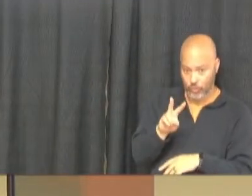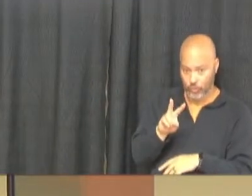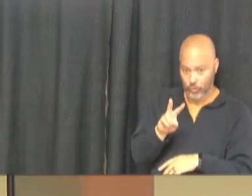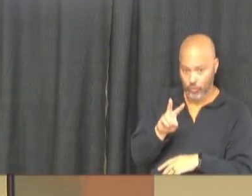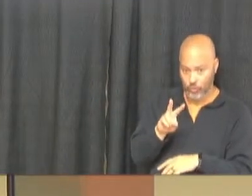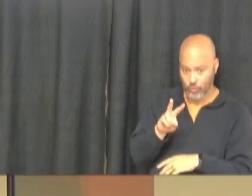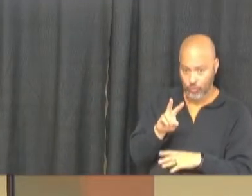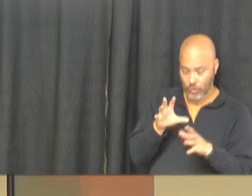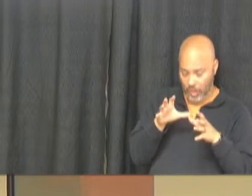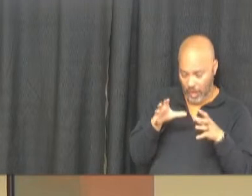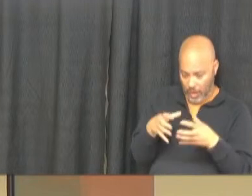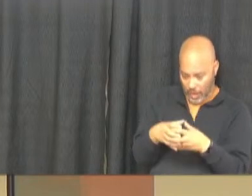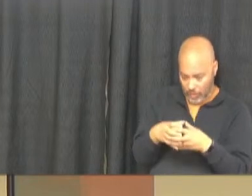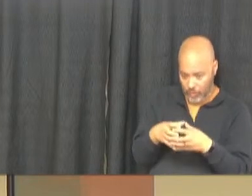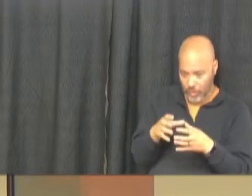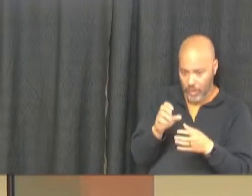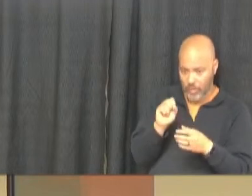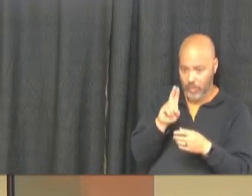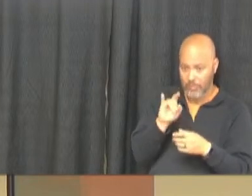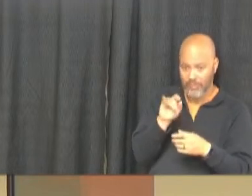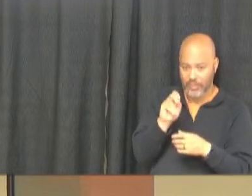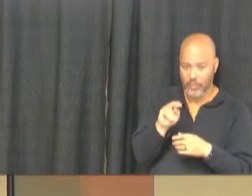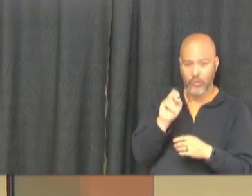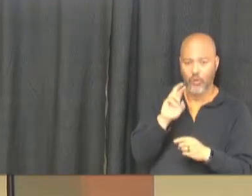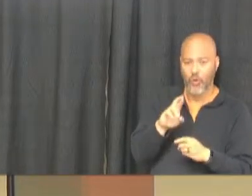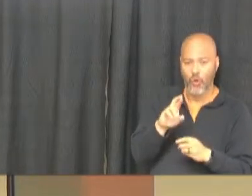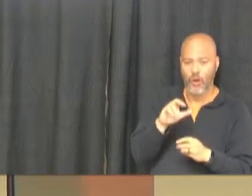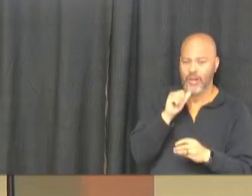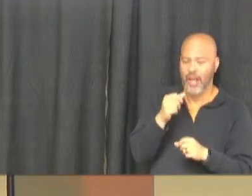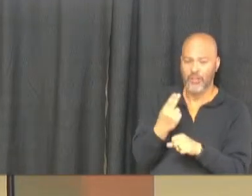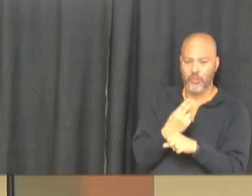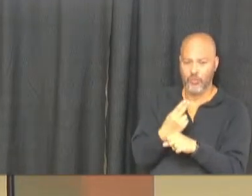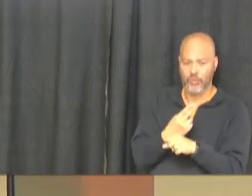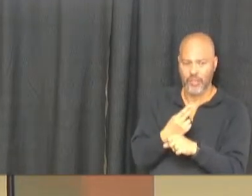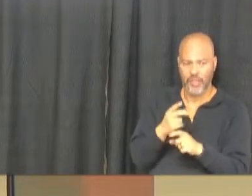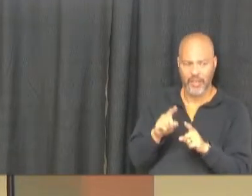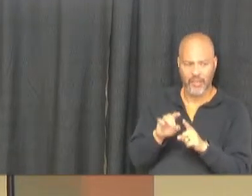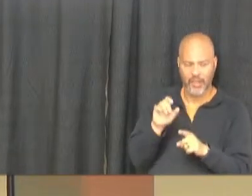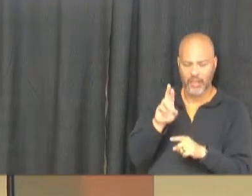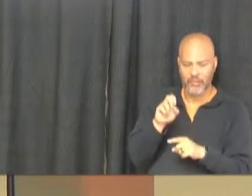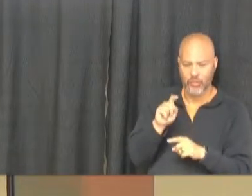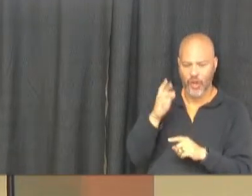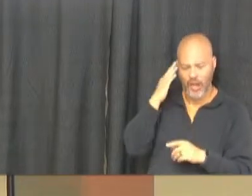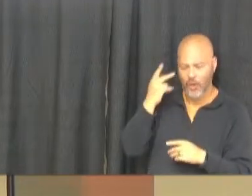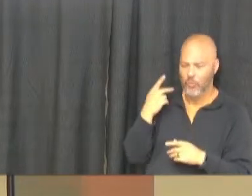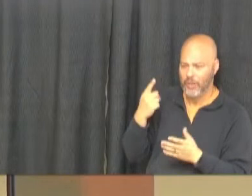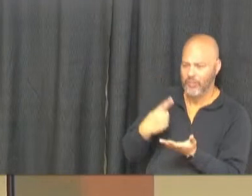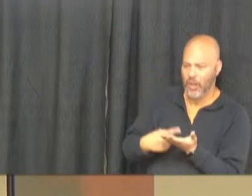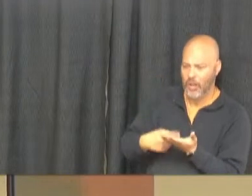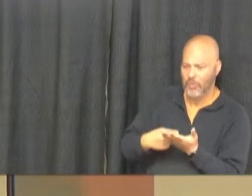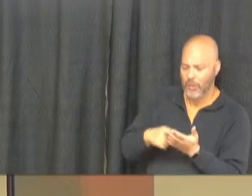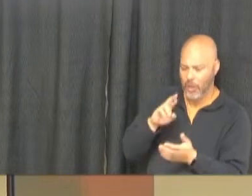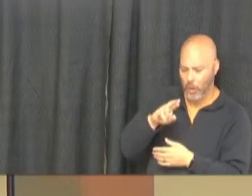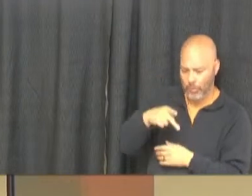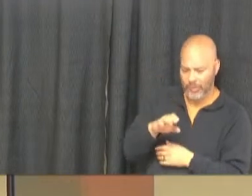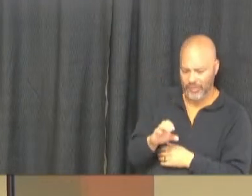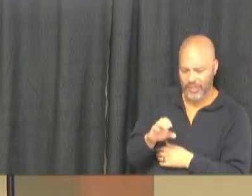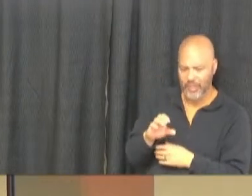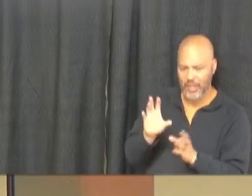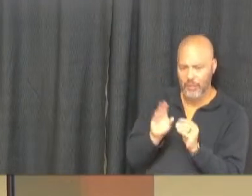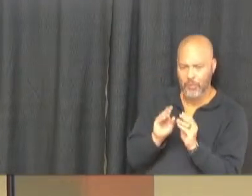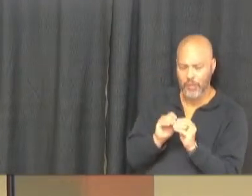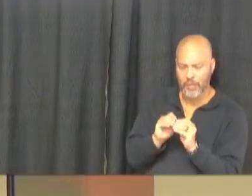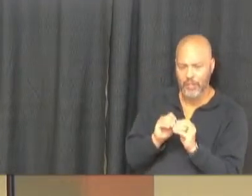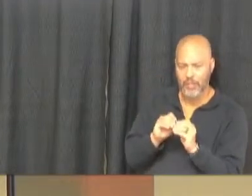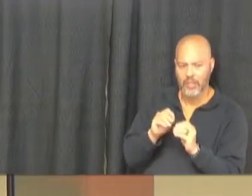the cluster subdivision, or is it not using as a cluster subdivision? Because I know what we talked about in the Regional Planning Commission meeting the